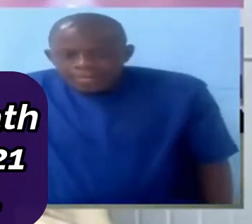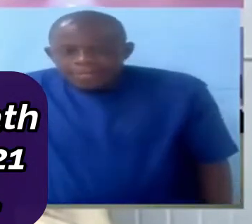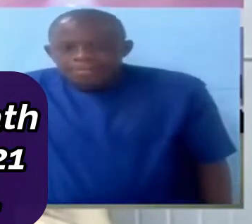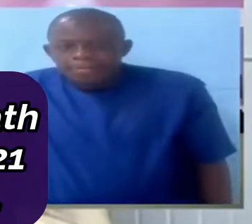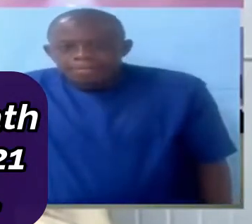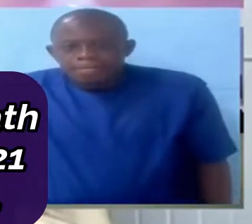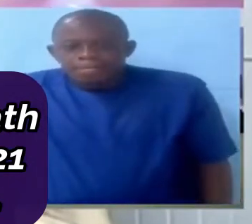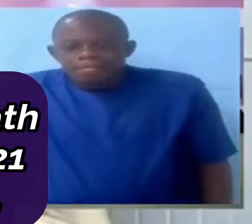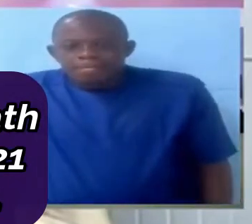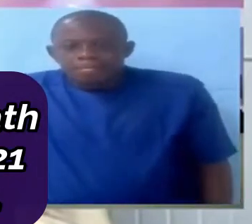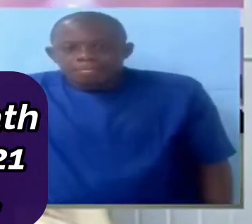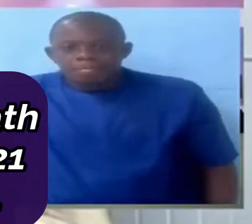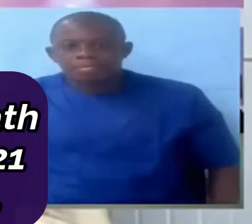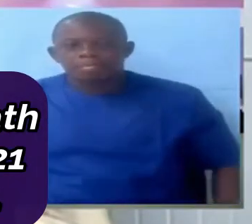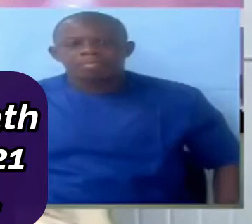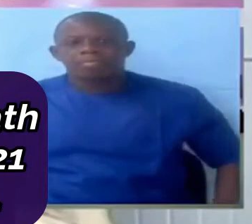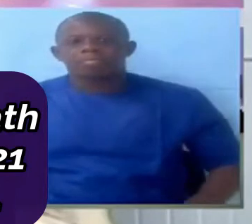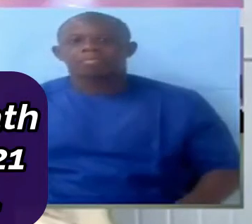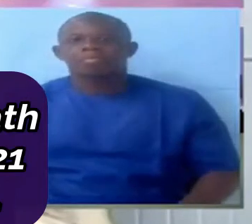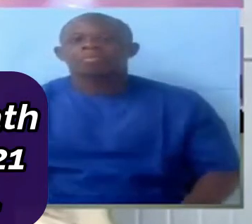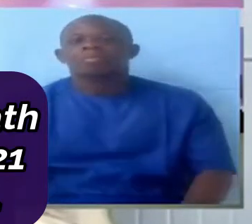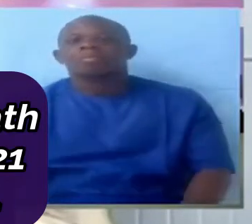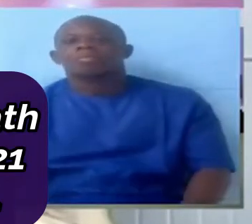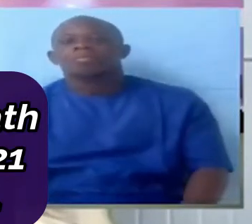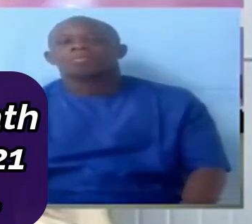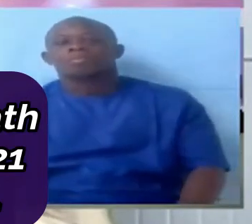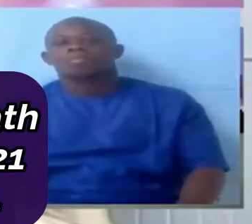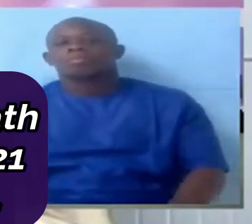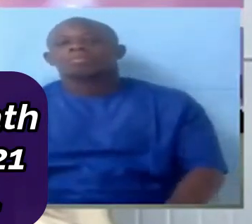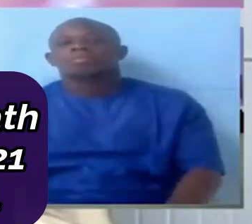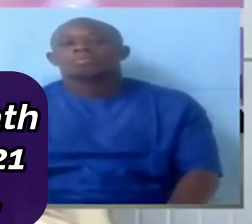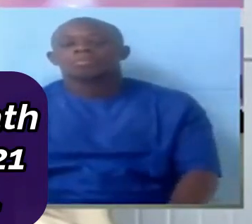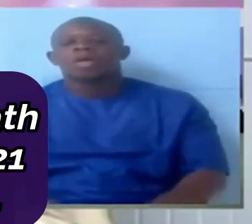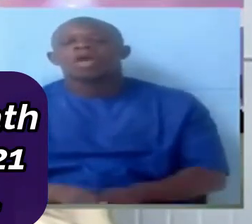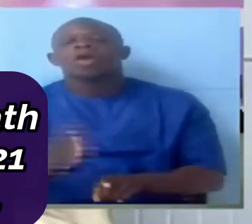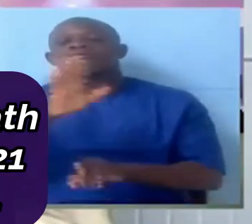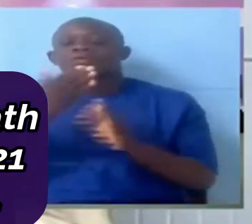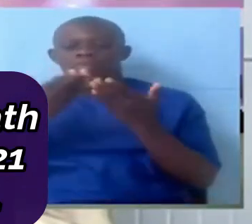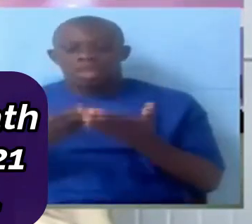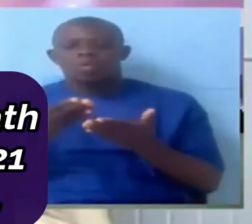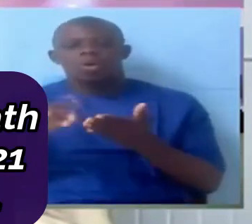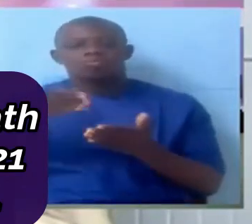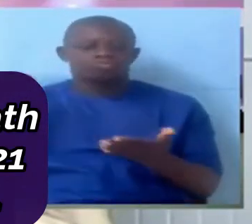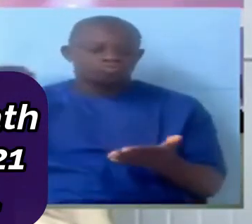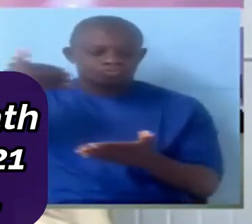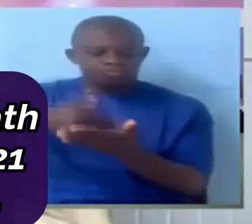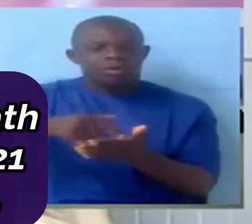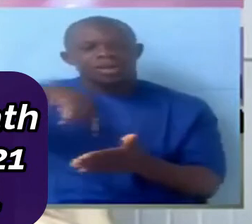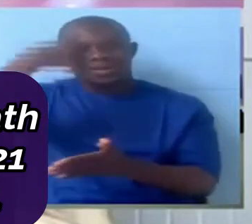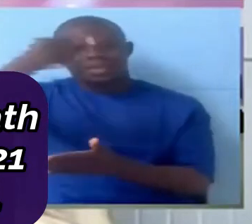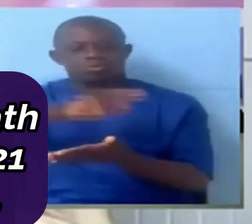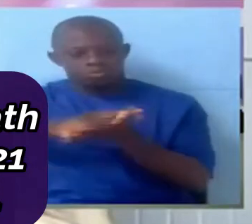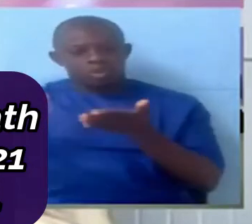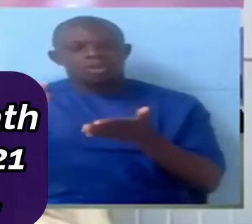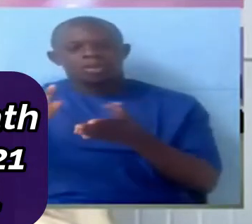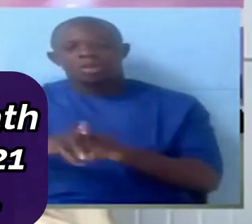giving from now to what's next week, because it's going to be an exhaustive searching. Kana rek be fuñ ma may rek fi be benen bes boy bi